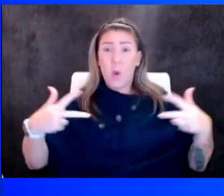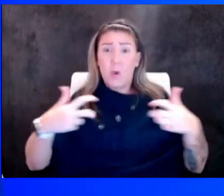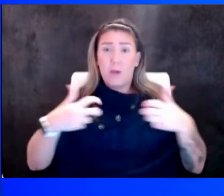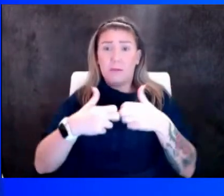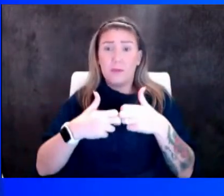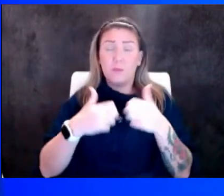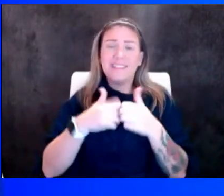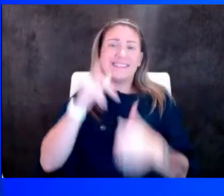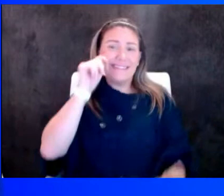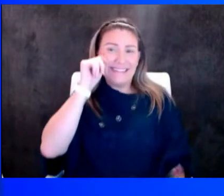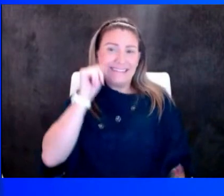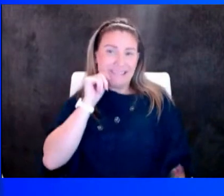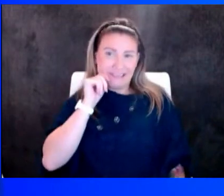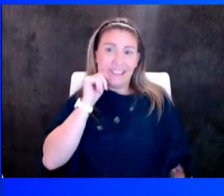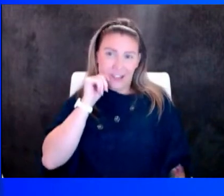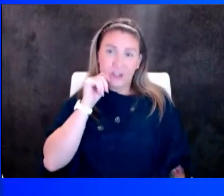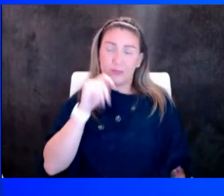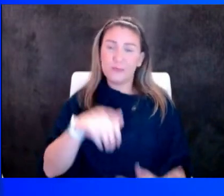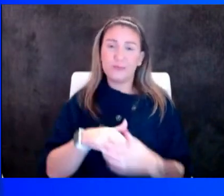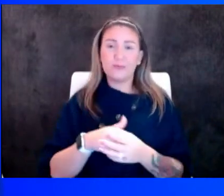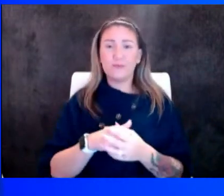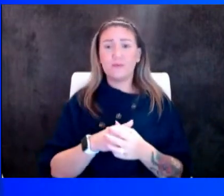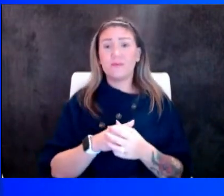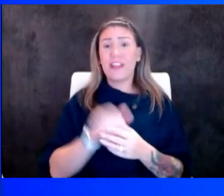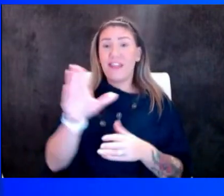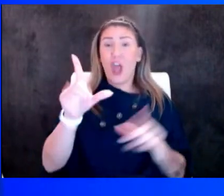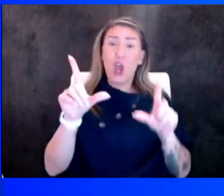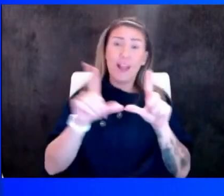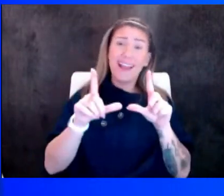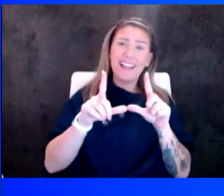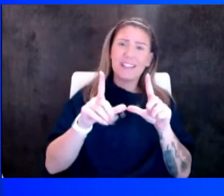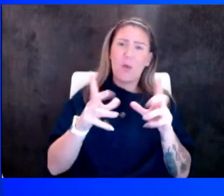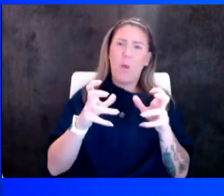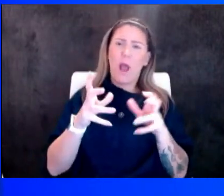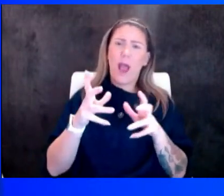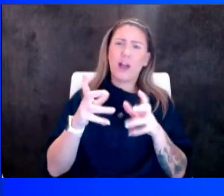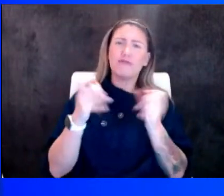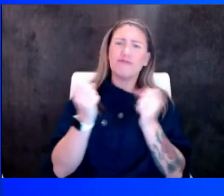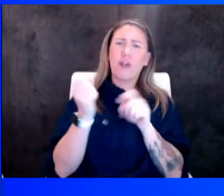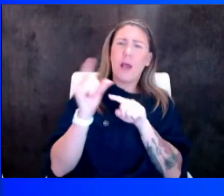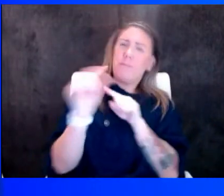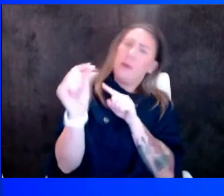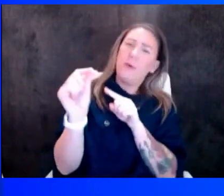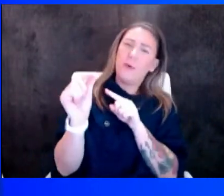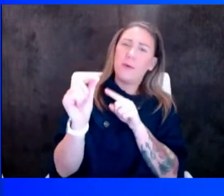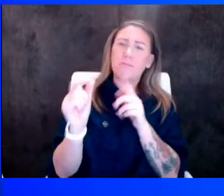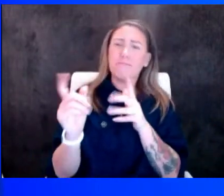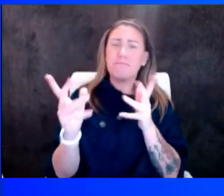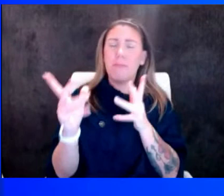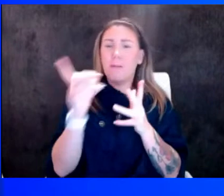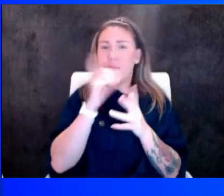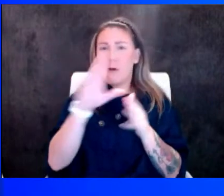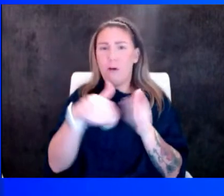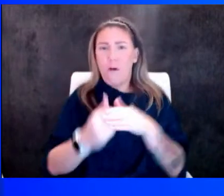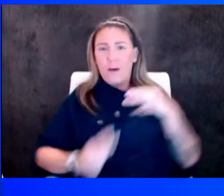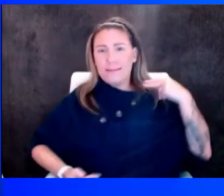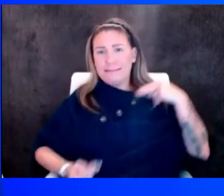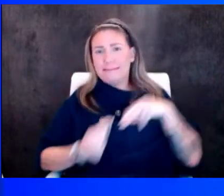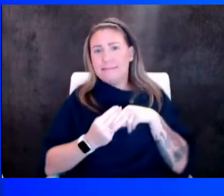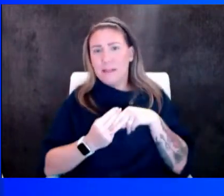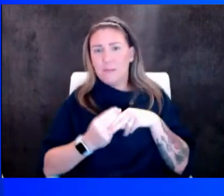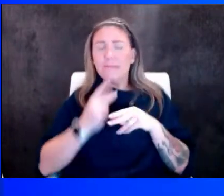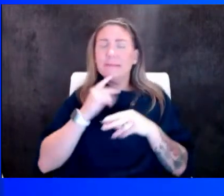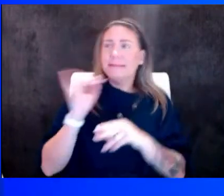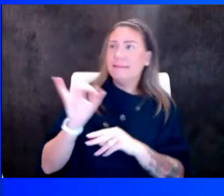population as well. They get their license and they want to drive fast and they may not always wear their seatbelts. And I think we've come a long way, like Dr. Lauer was